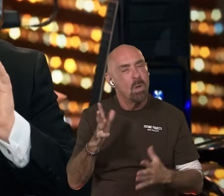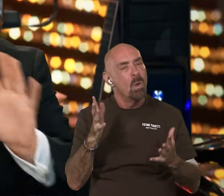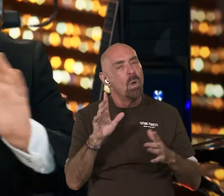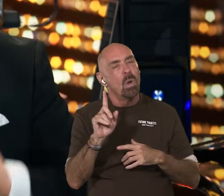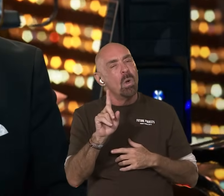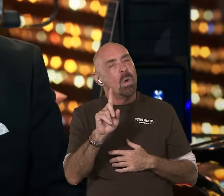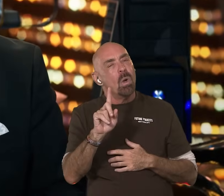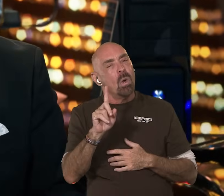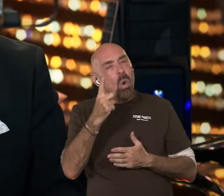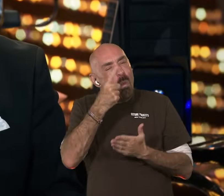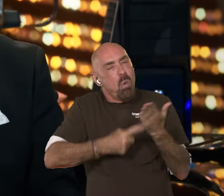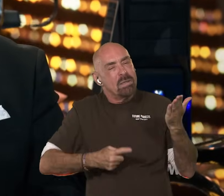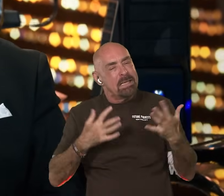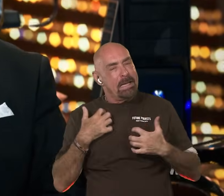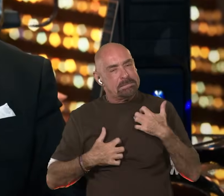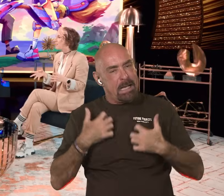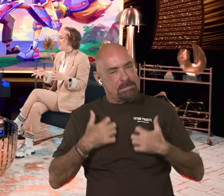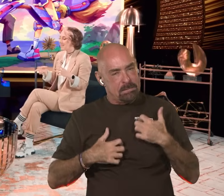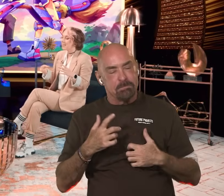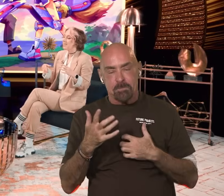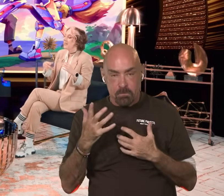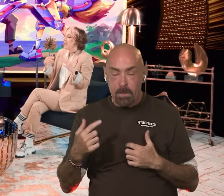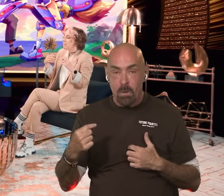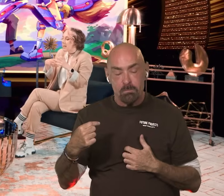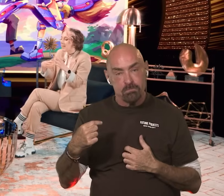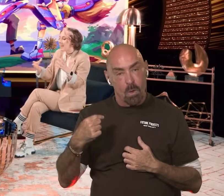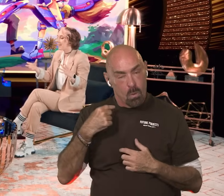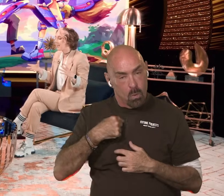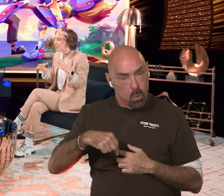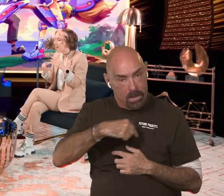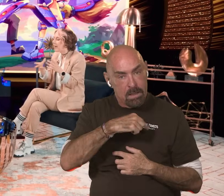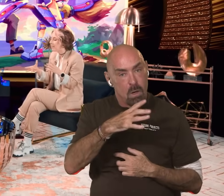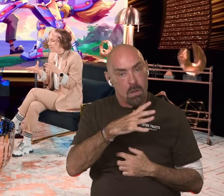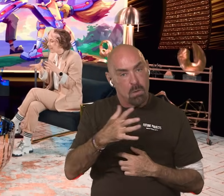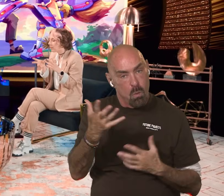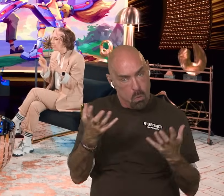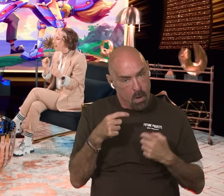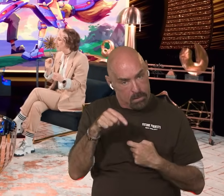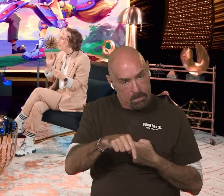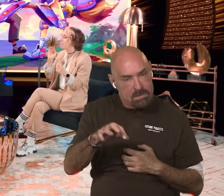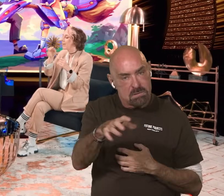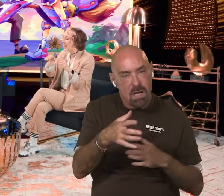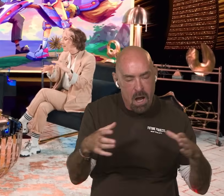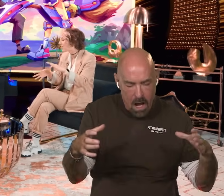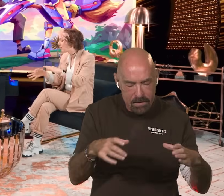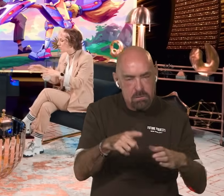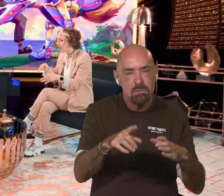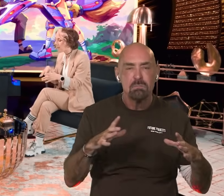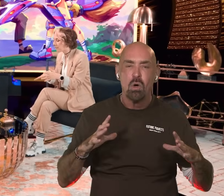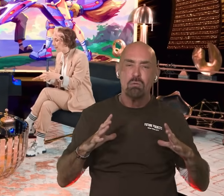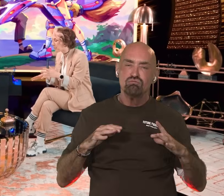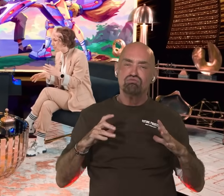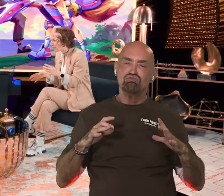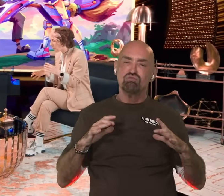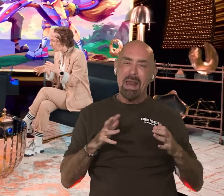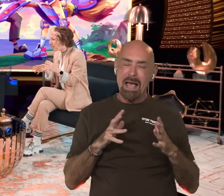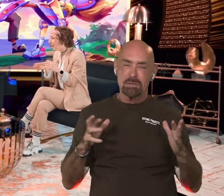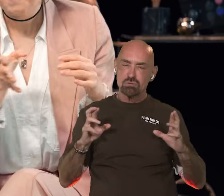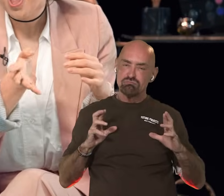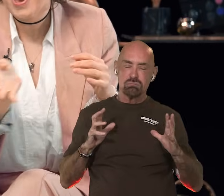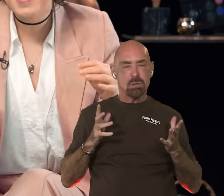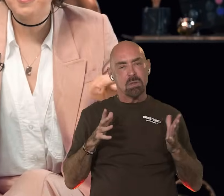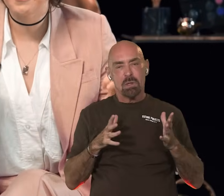excites you the most, though? We're really interested in making this island feel very relaxing to drive around, but